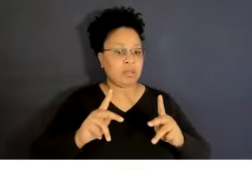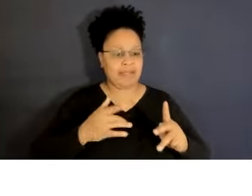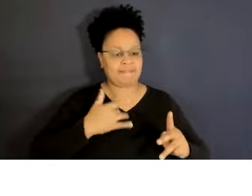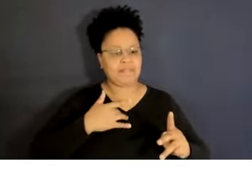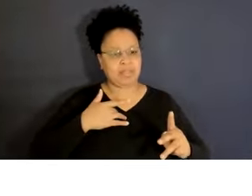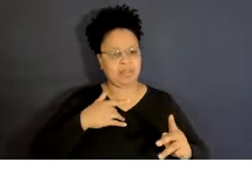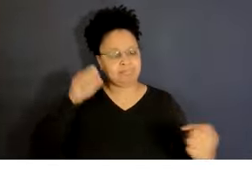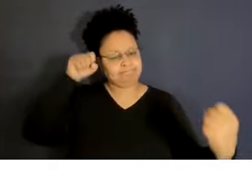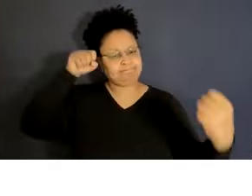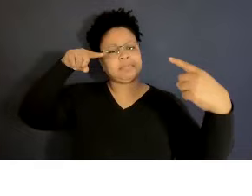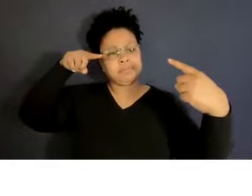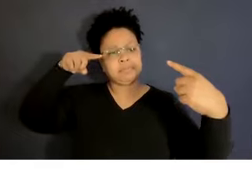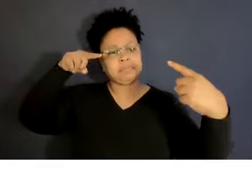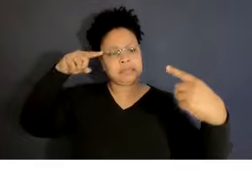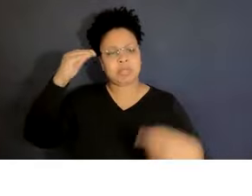to.